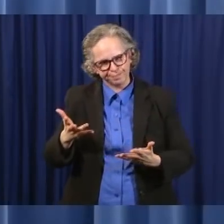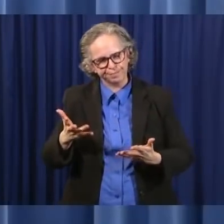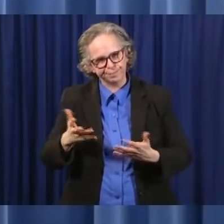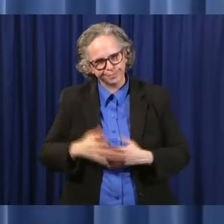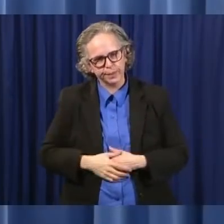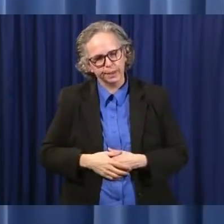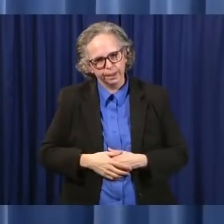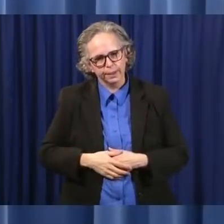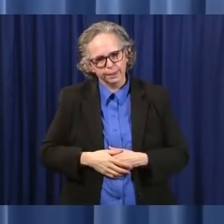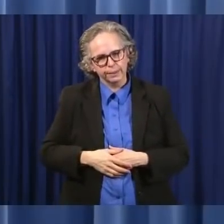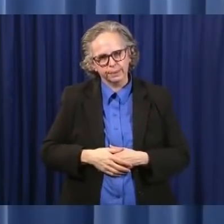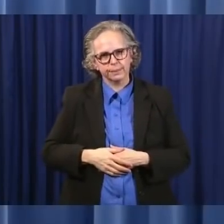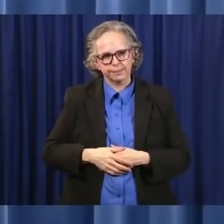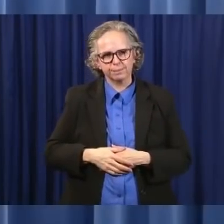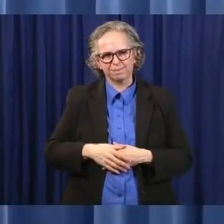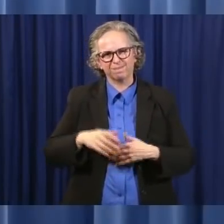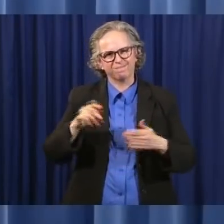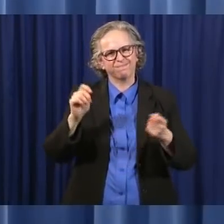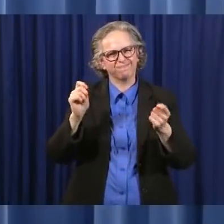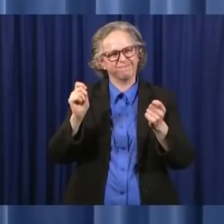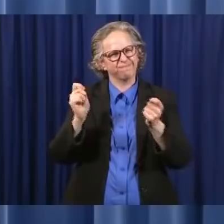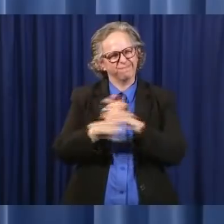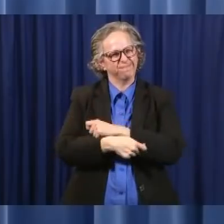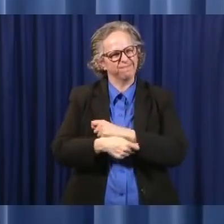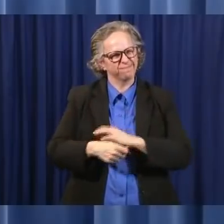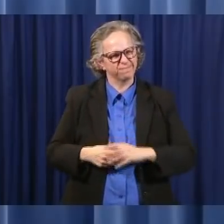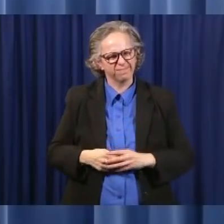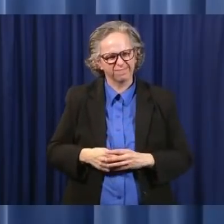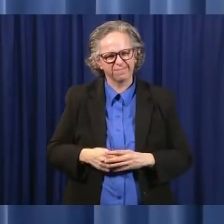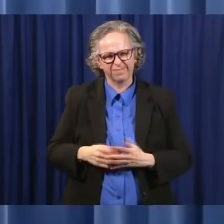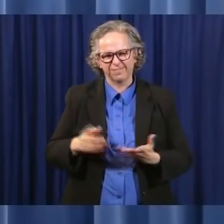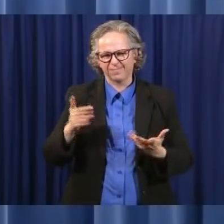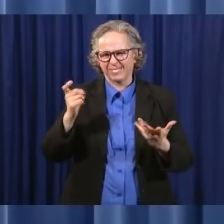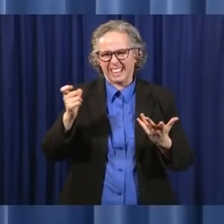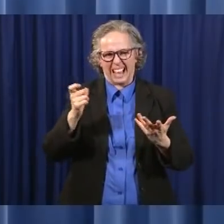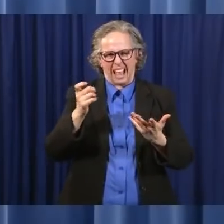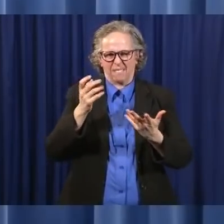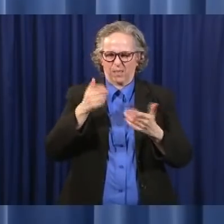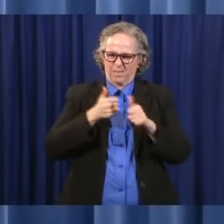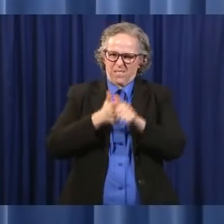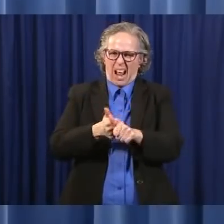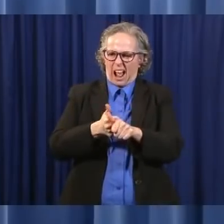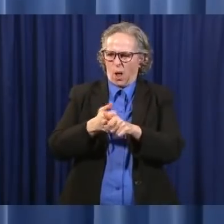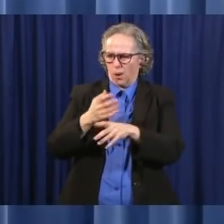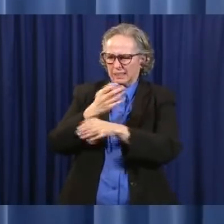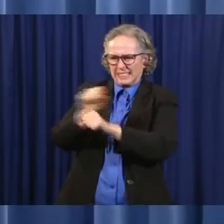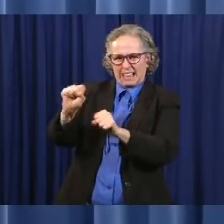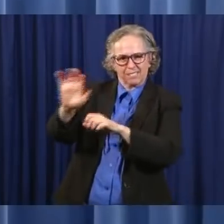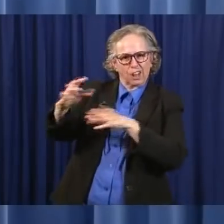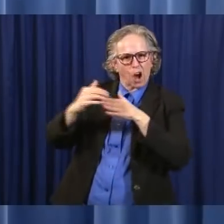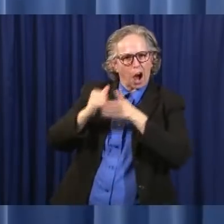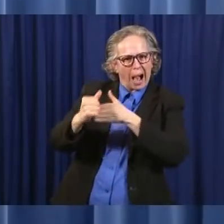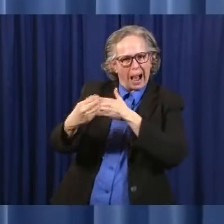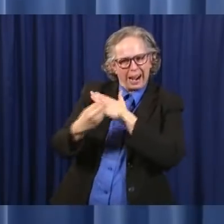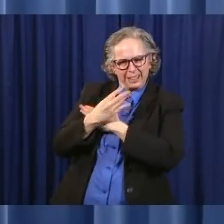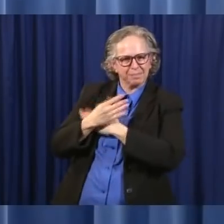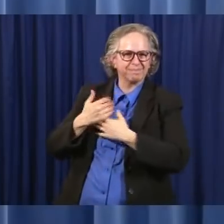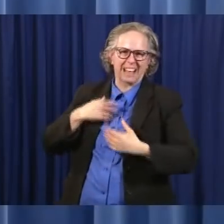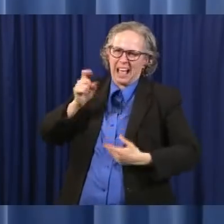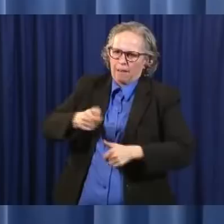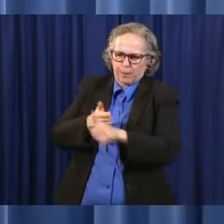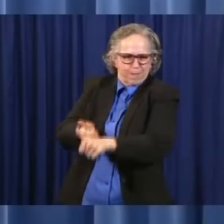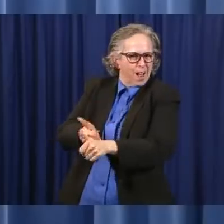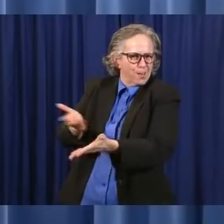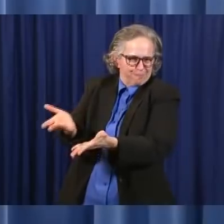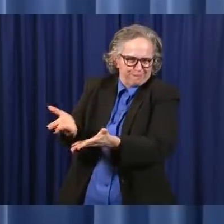we have to do that consistent with what is safe. We've not done anything more than what is